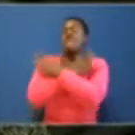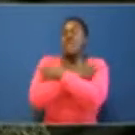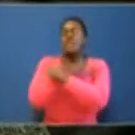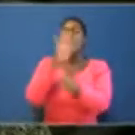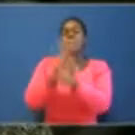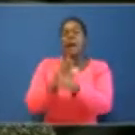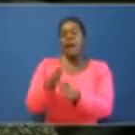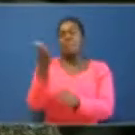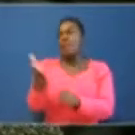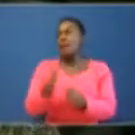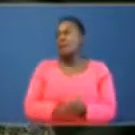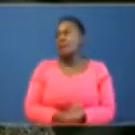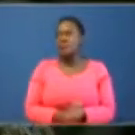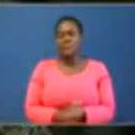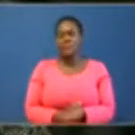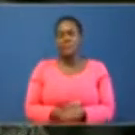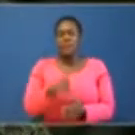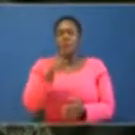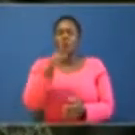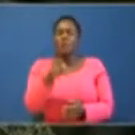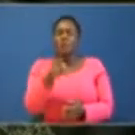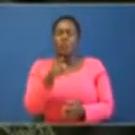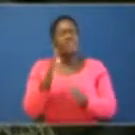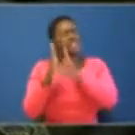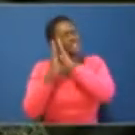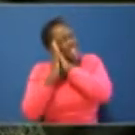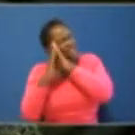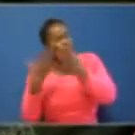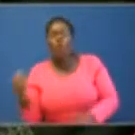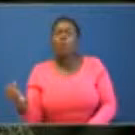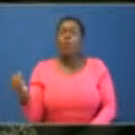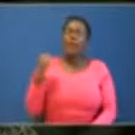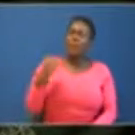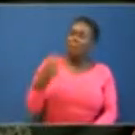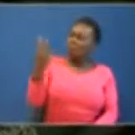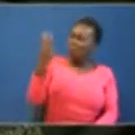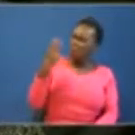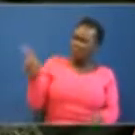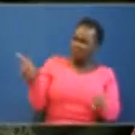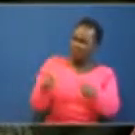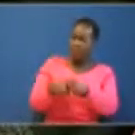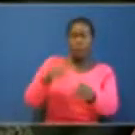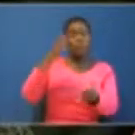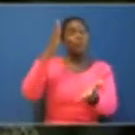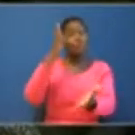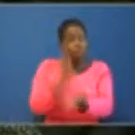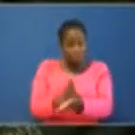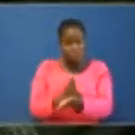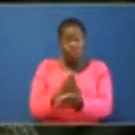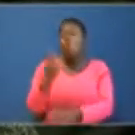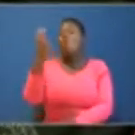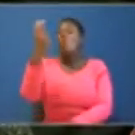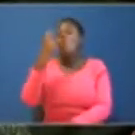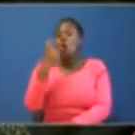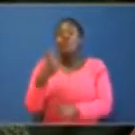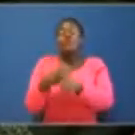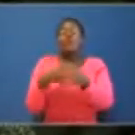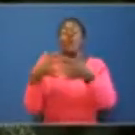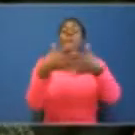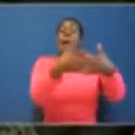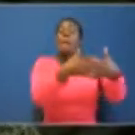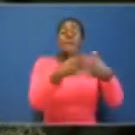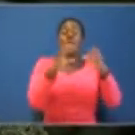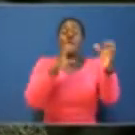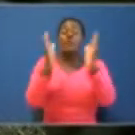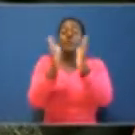many of them being in the u.s i know they are asleep or they're just waking up are they watching the debate in fact they are they are actually communicating with